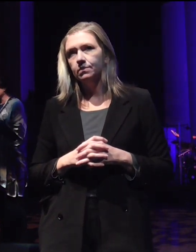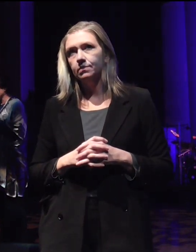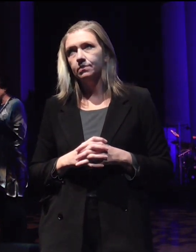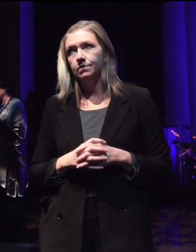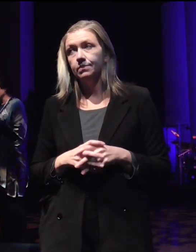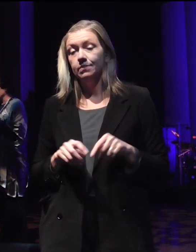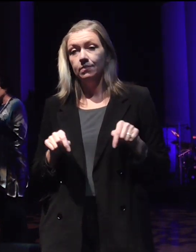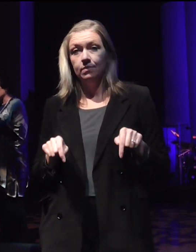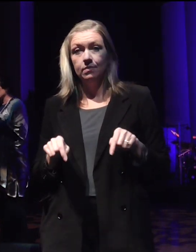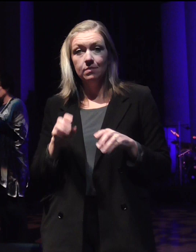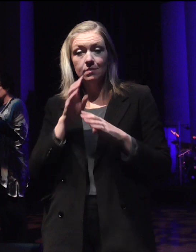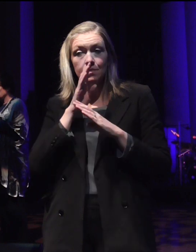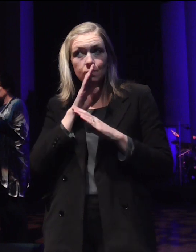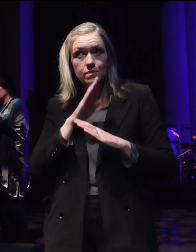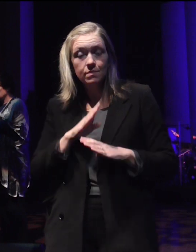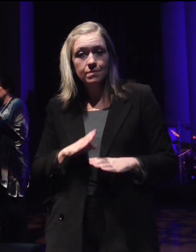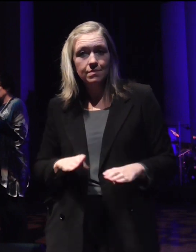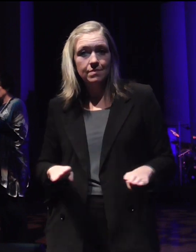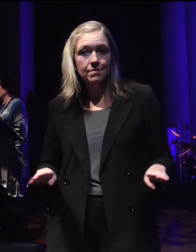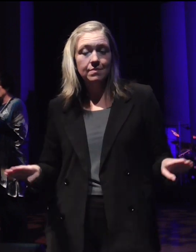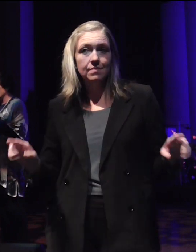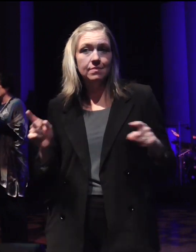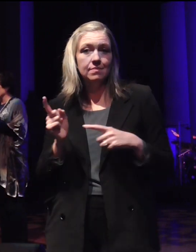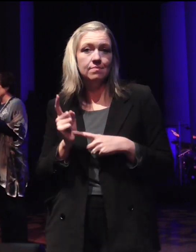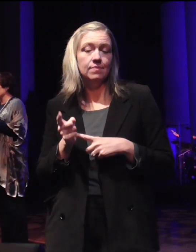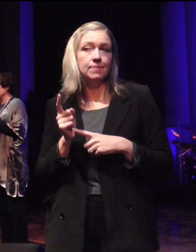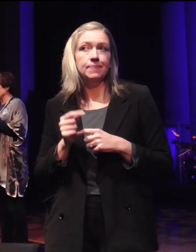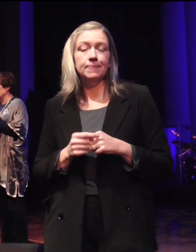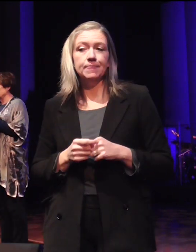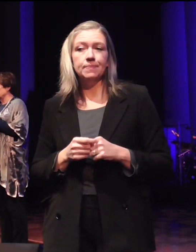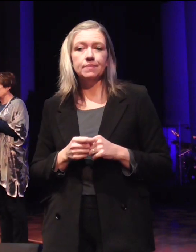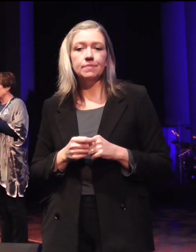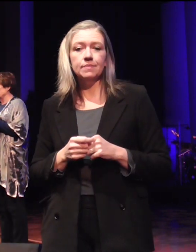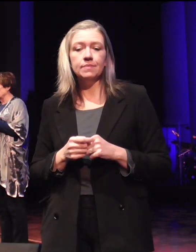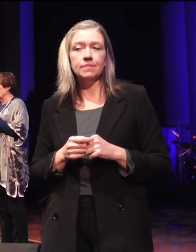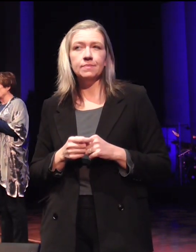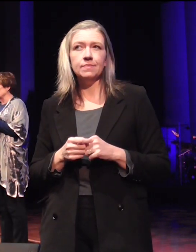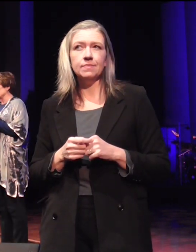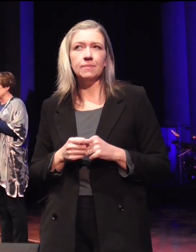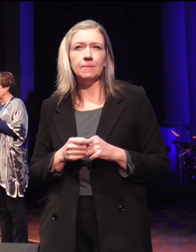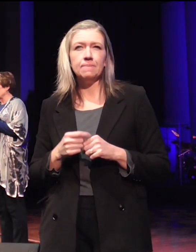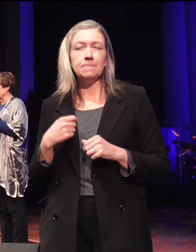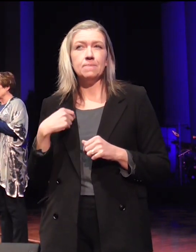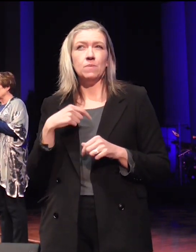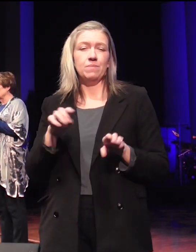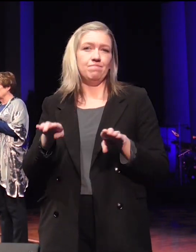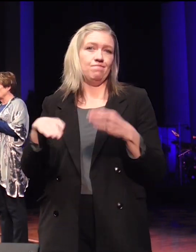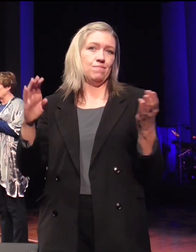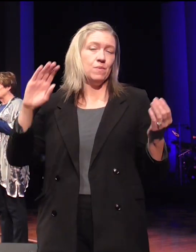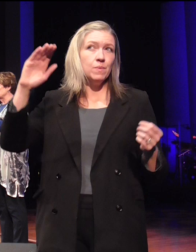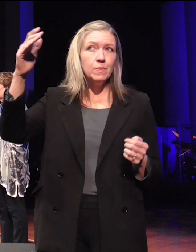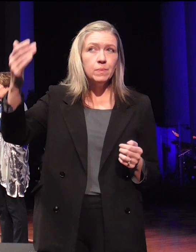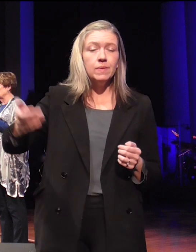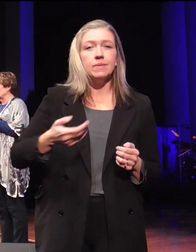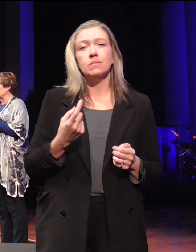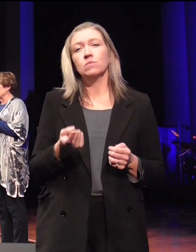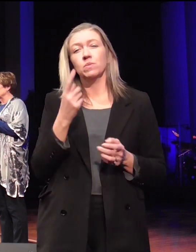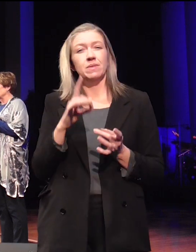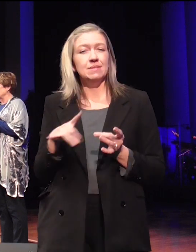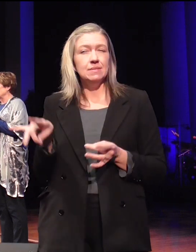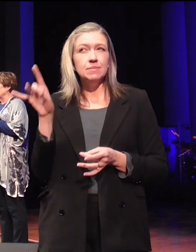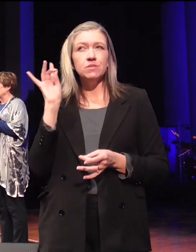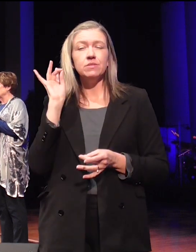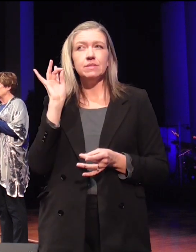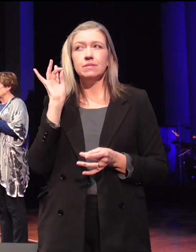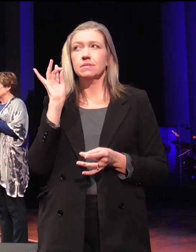And in this silence, we welcome the one Spirit that